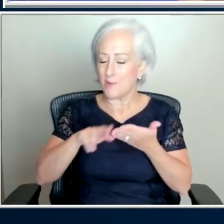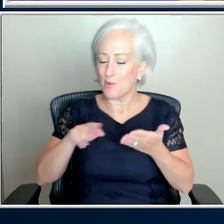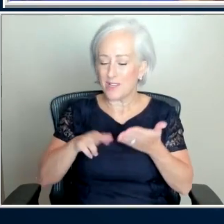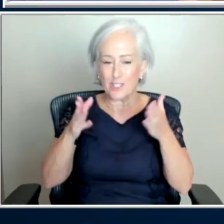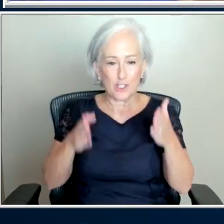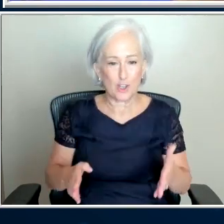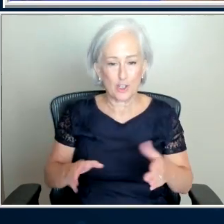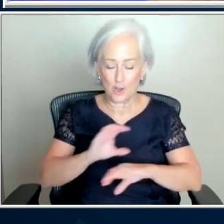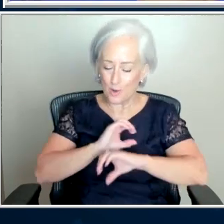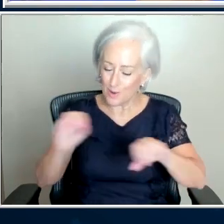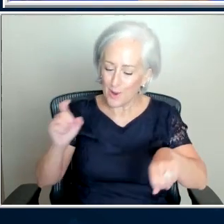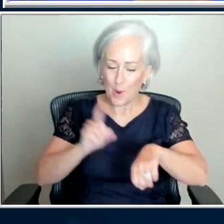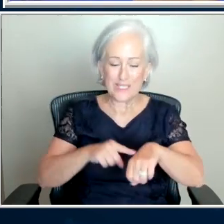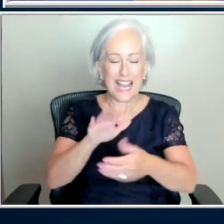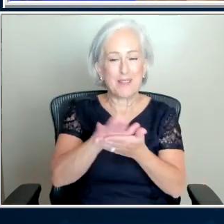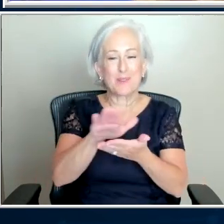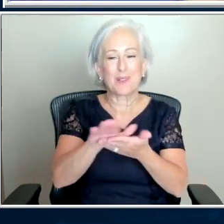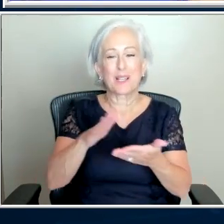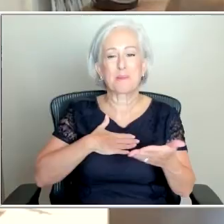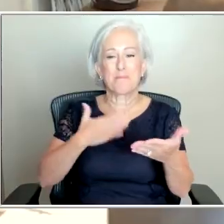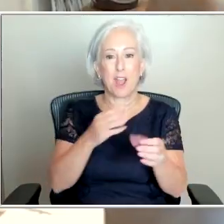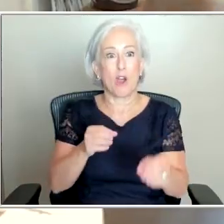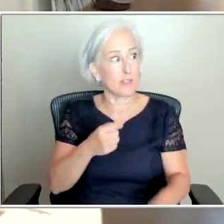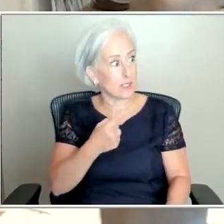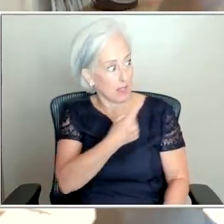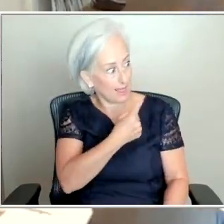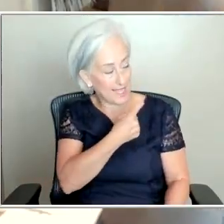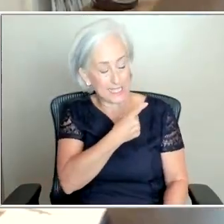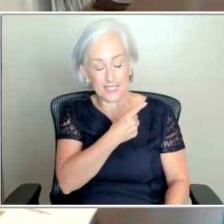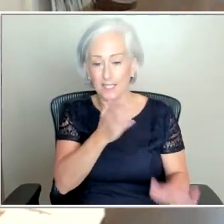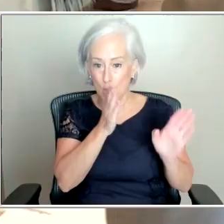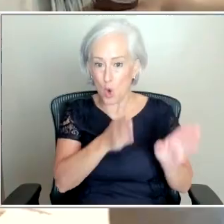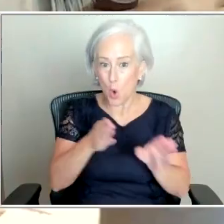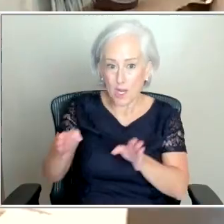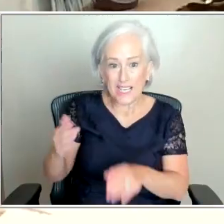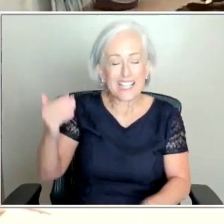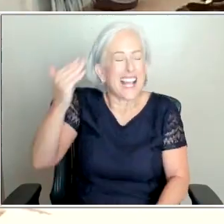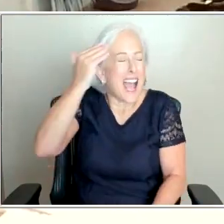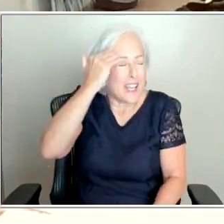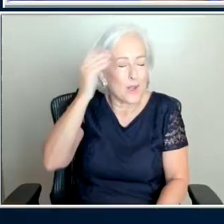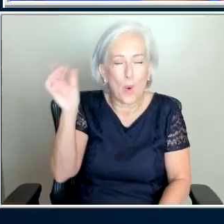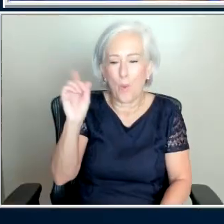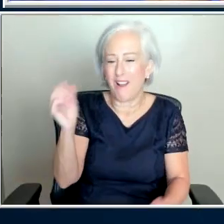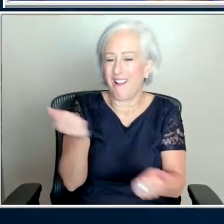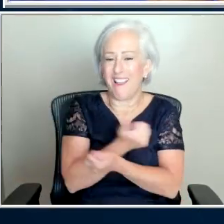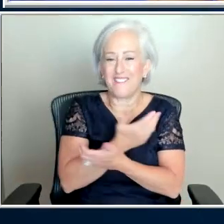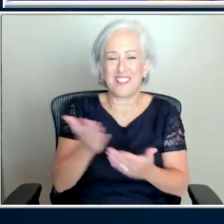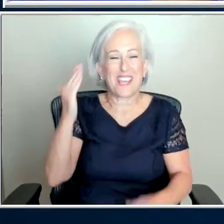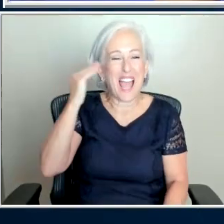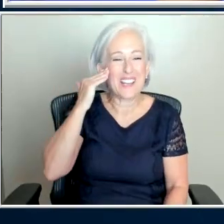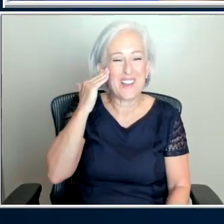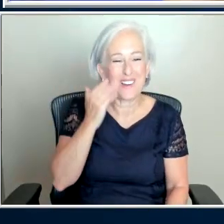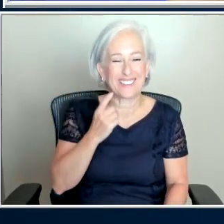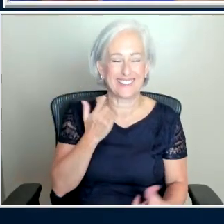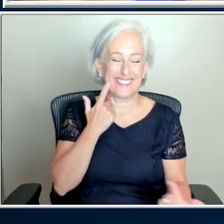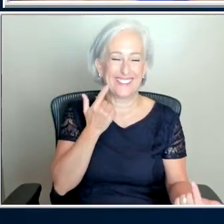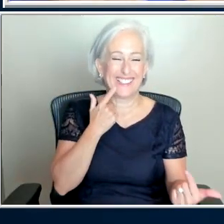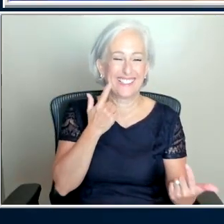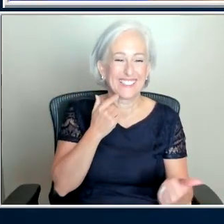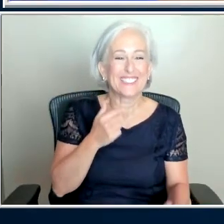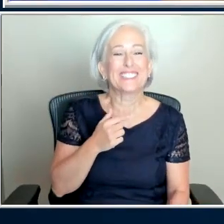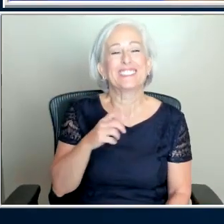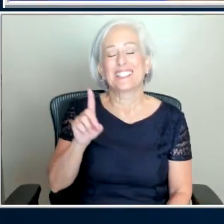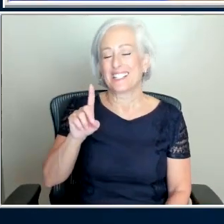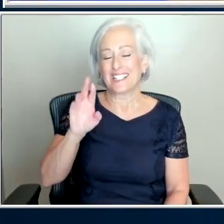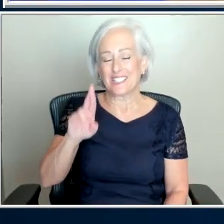it. It's like kind of behind. I know where everything is. Exactly. And Dr. Kowalik